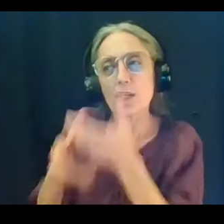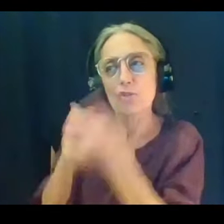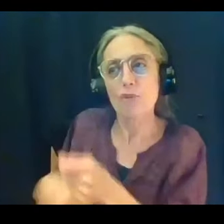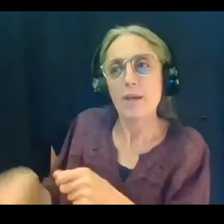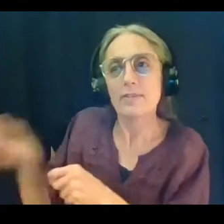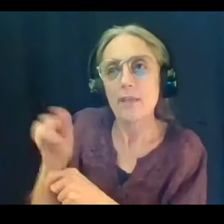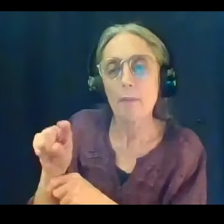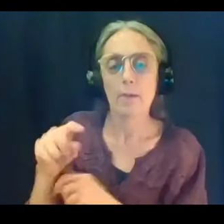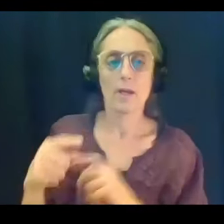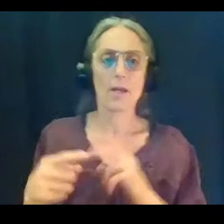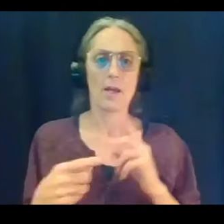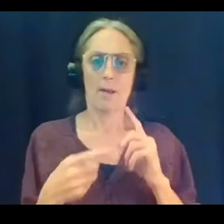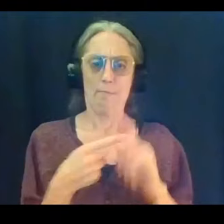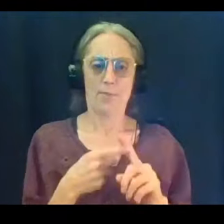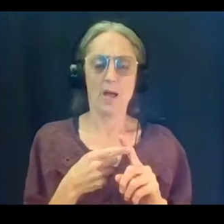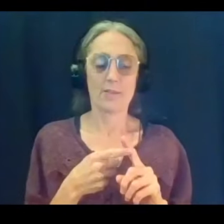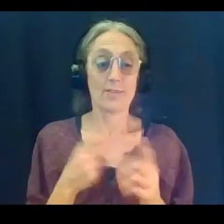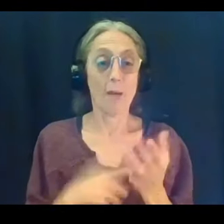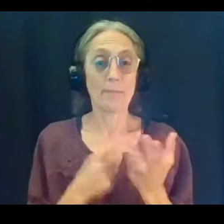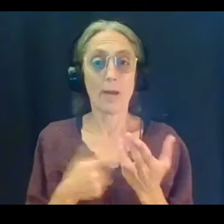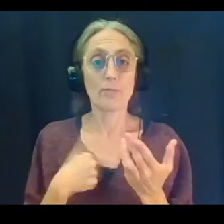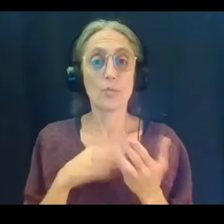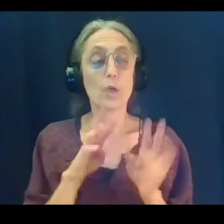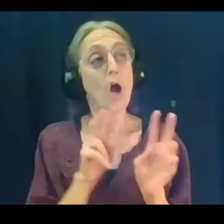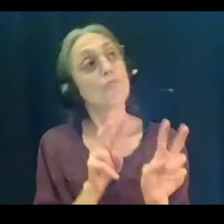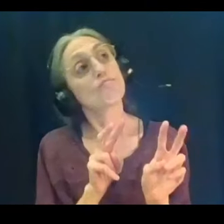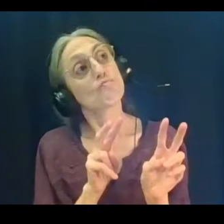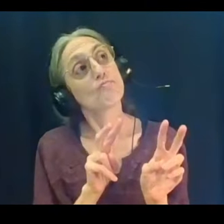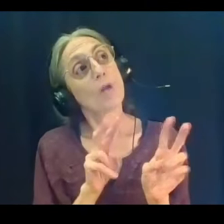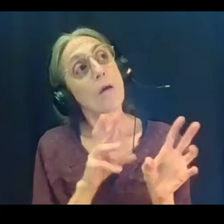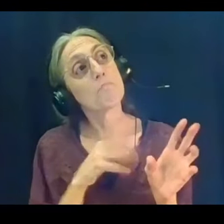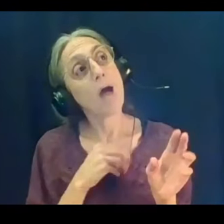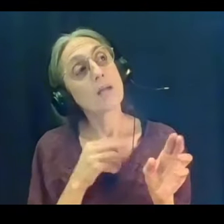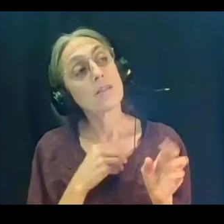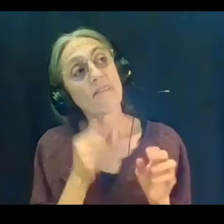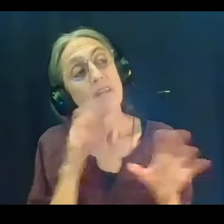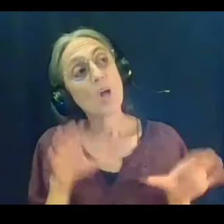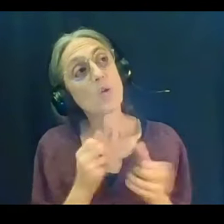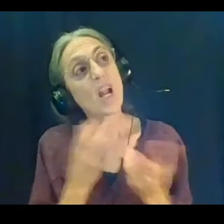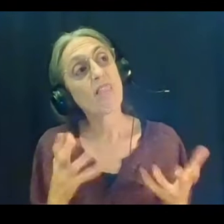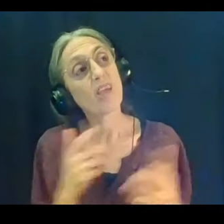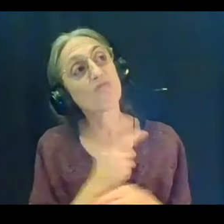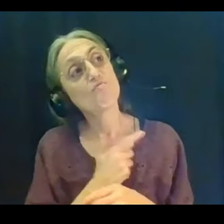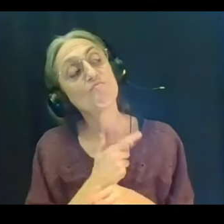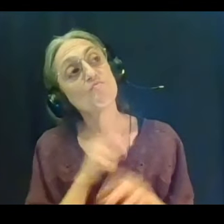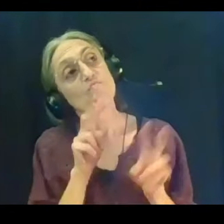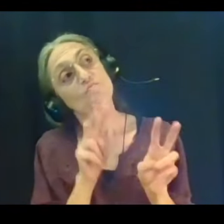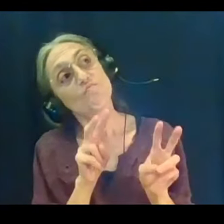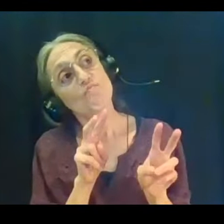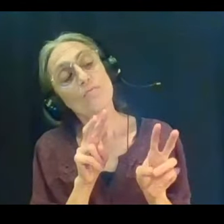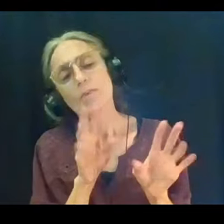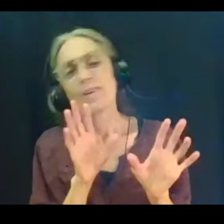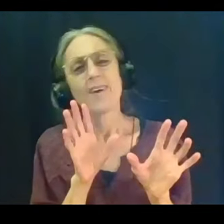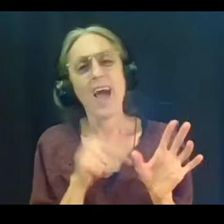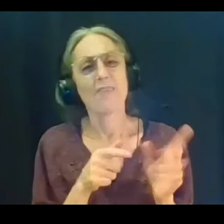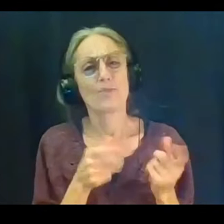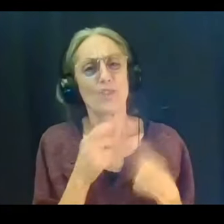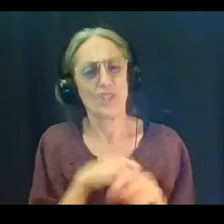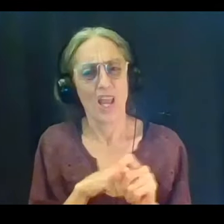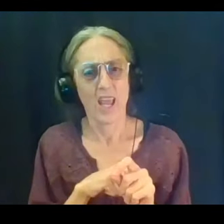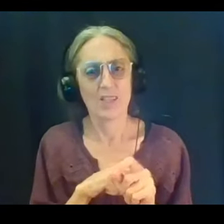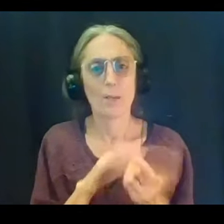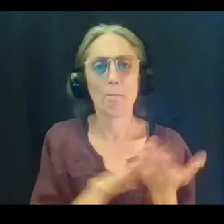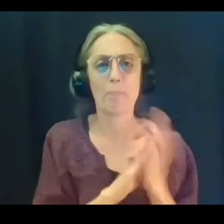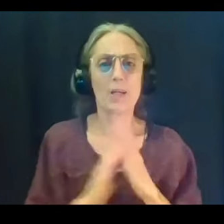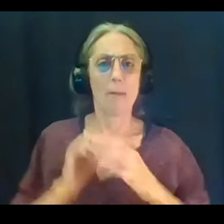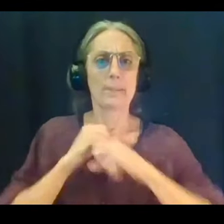passive observer, right? Yeah. To active defender. Yes. To active defender. Like we need that